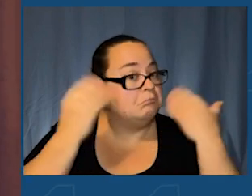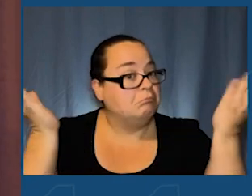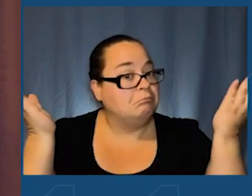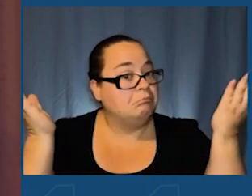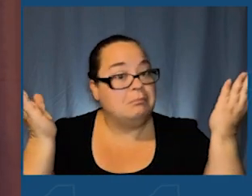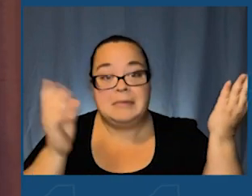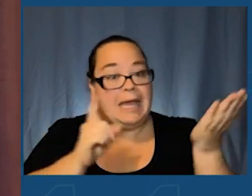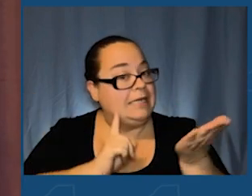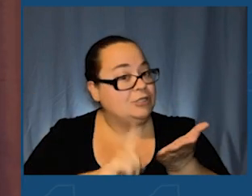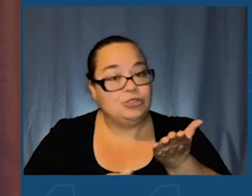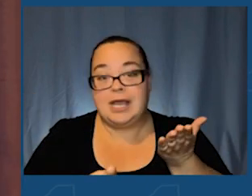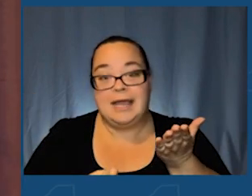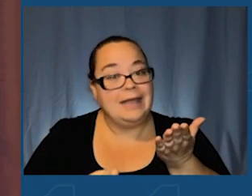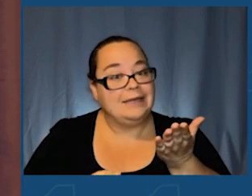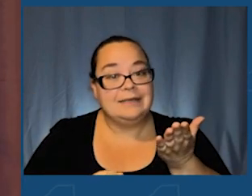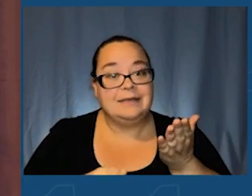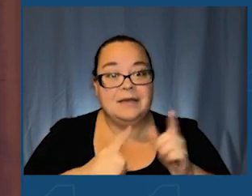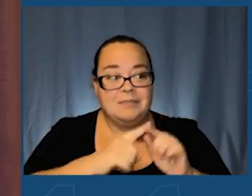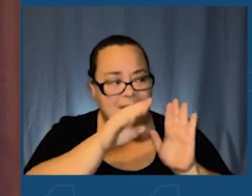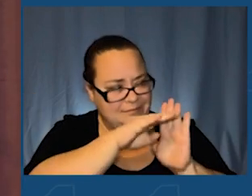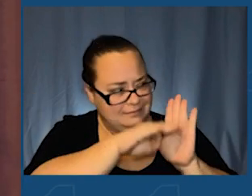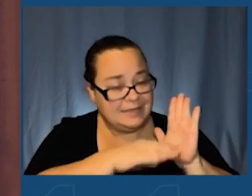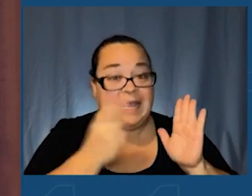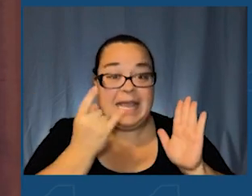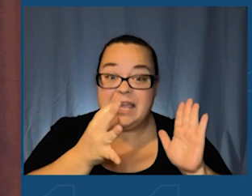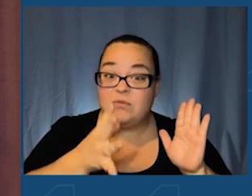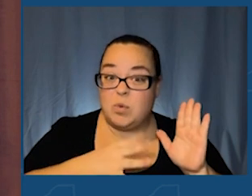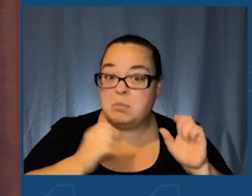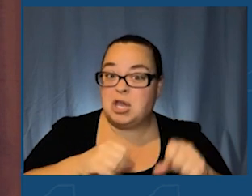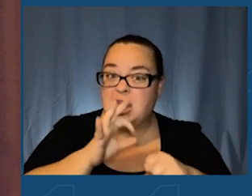But this is what would happen if women had the right to vote.